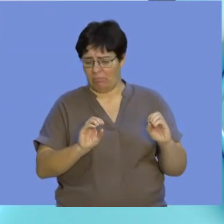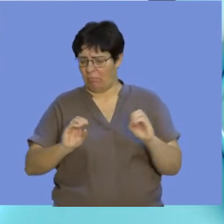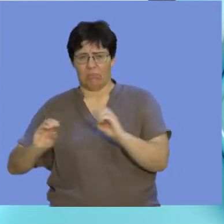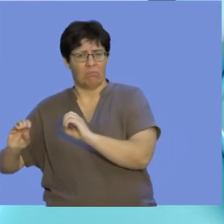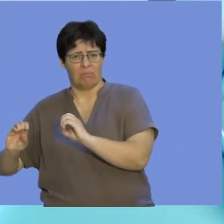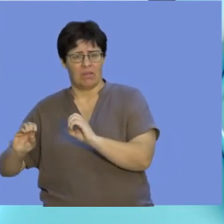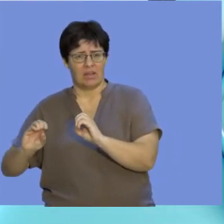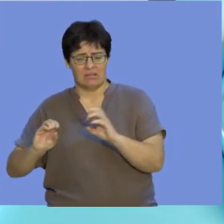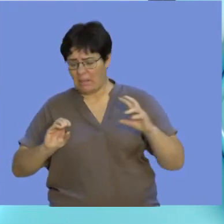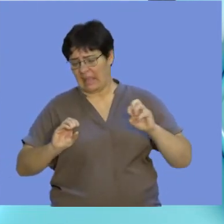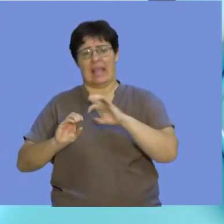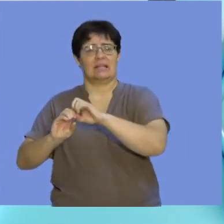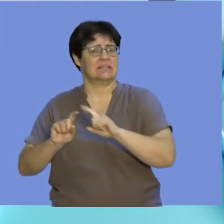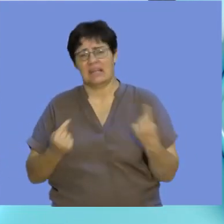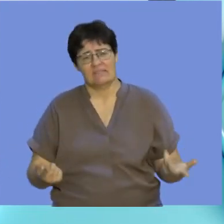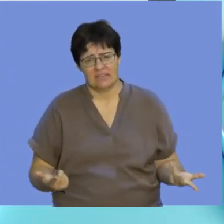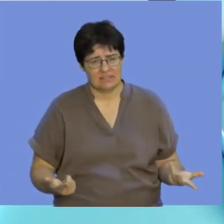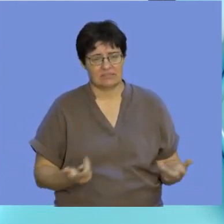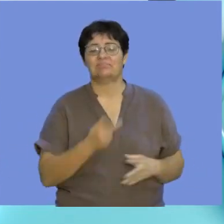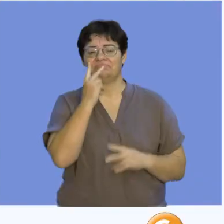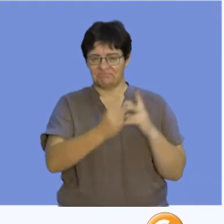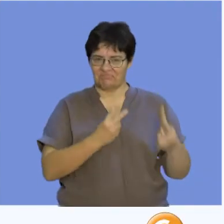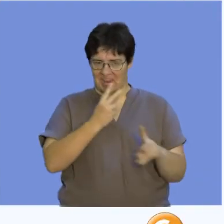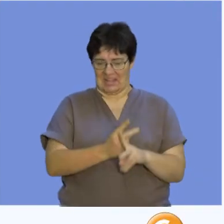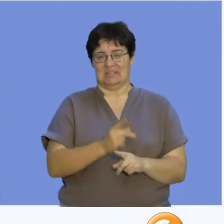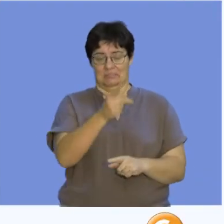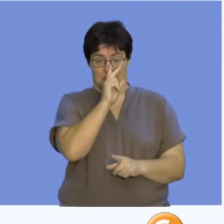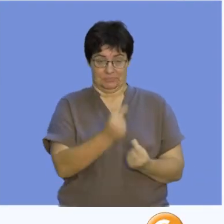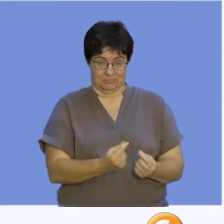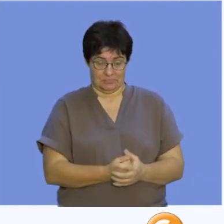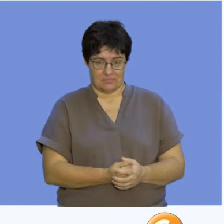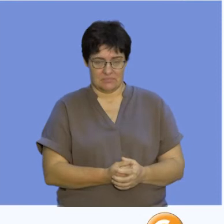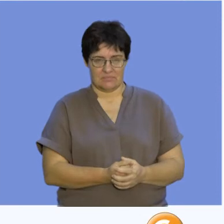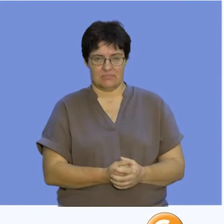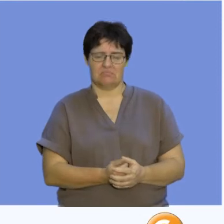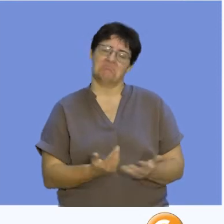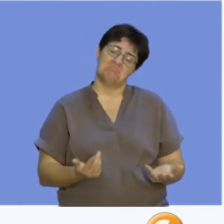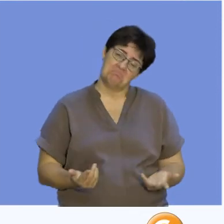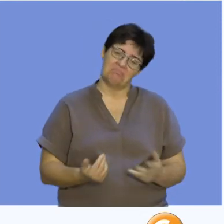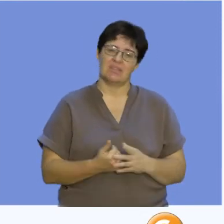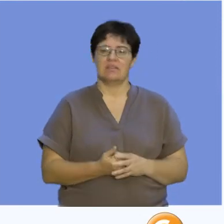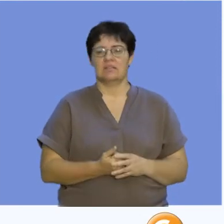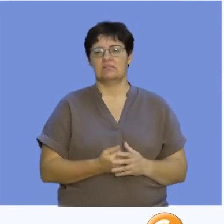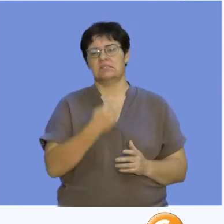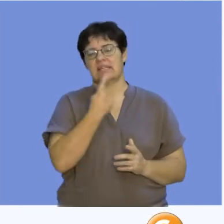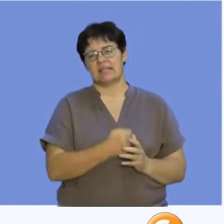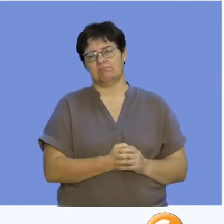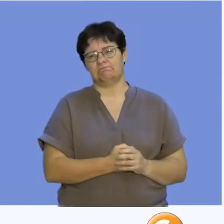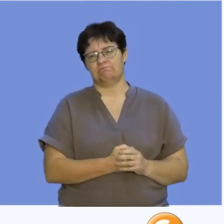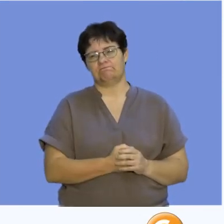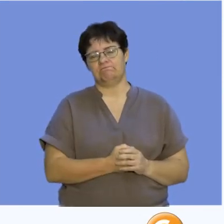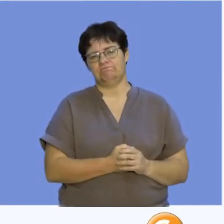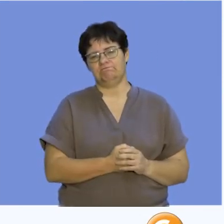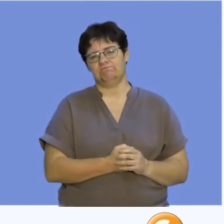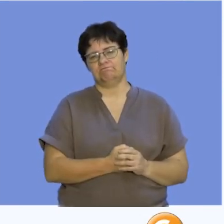One's never going to catch up. So let's reset it, okay? Let's make it, so let's